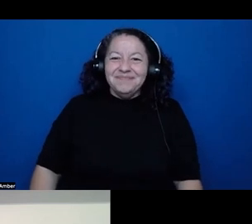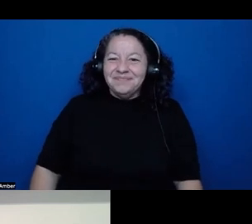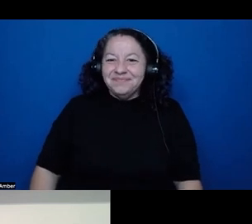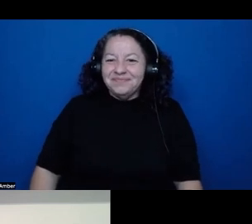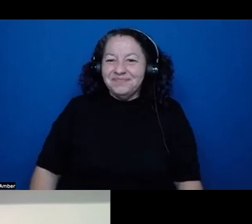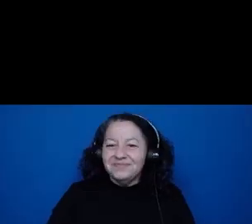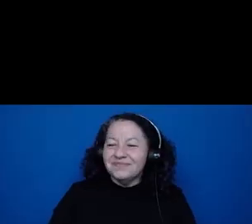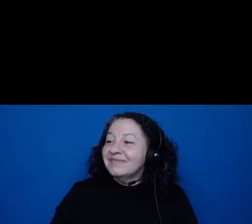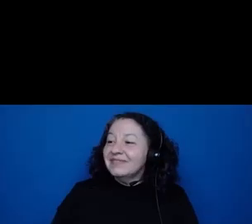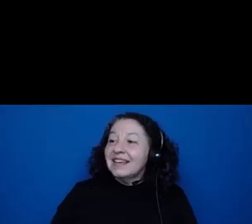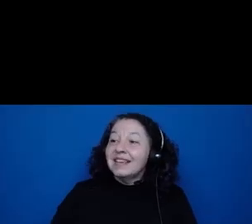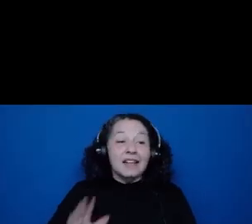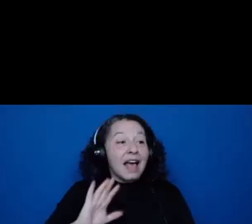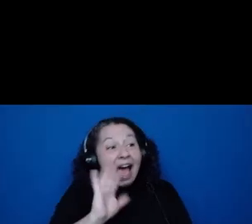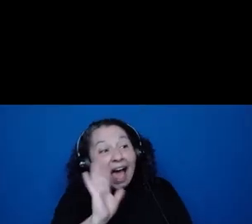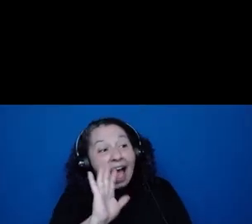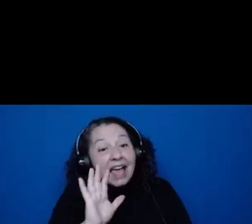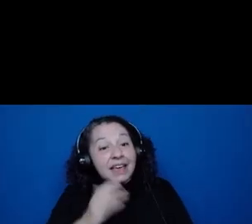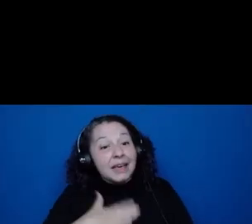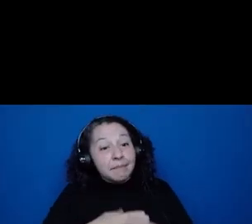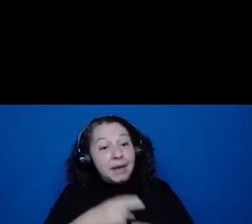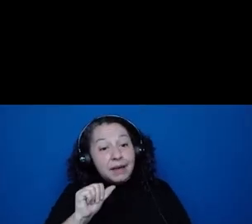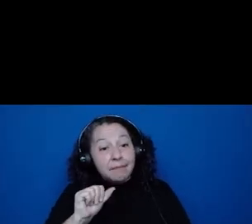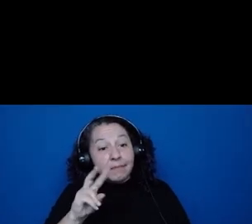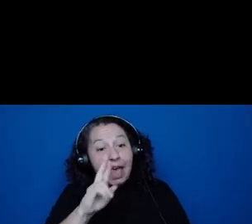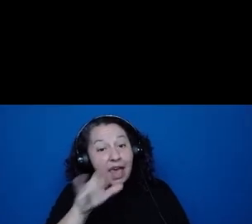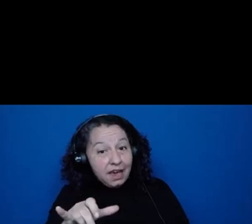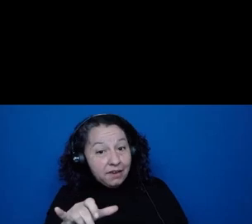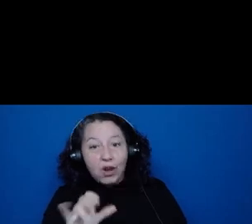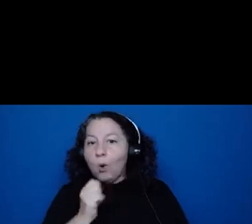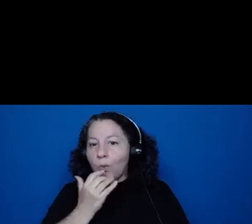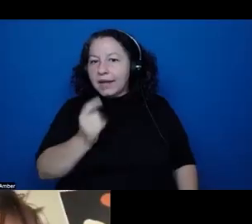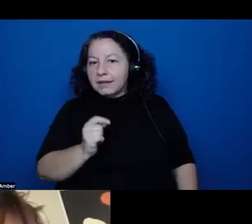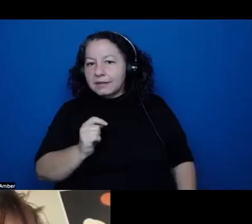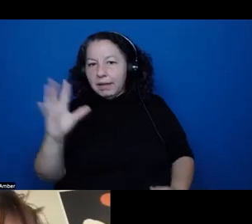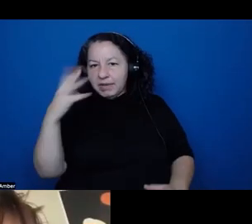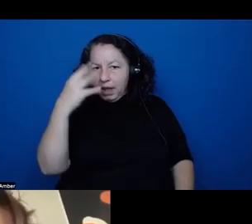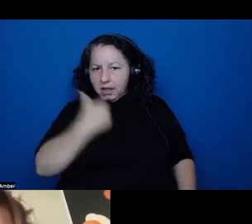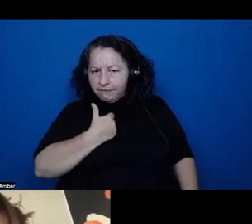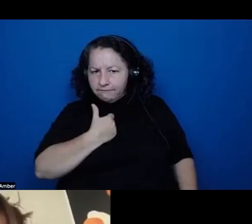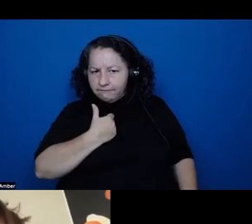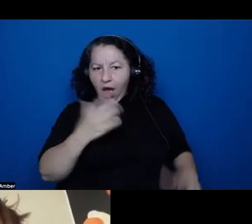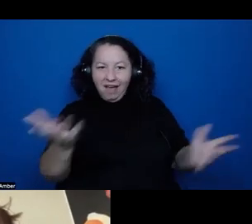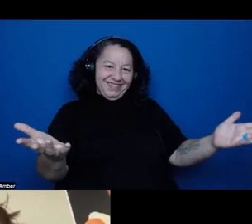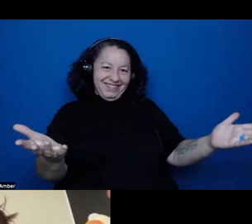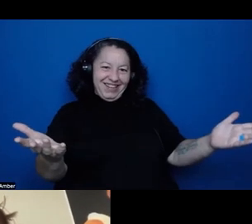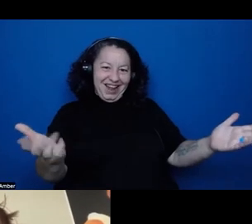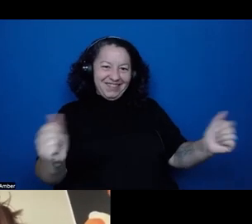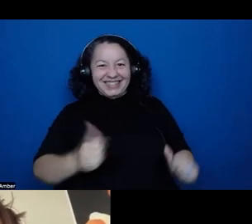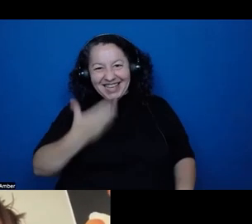Hi, my name's Avery. I am oh wait, let me just spotlight myself. There we go. Thank